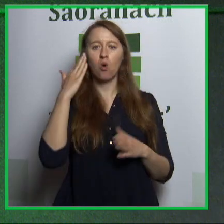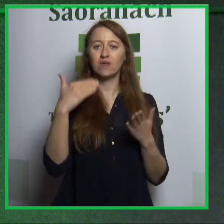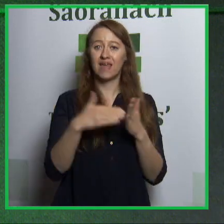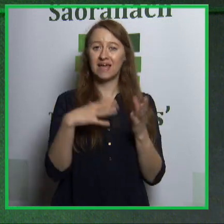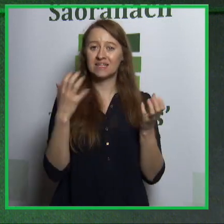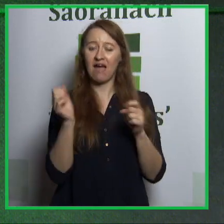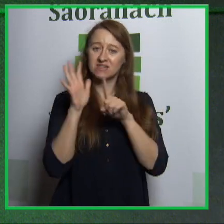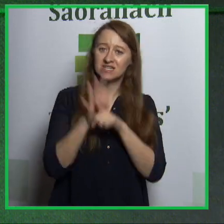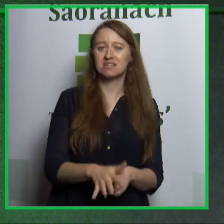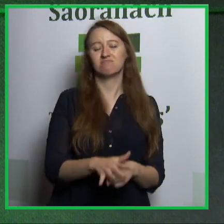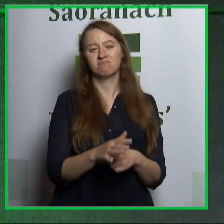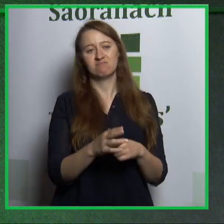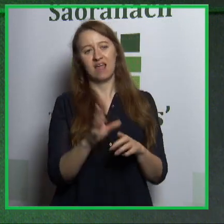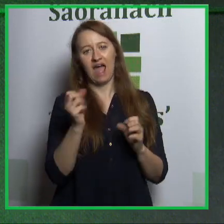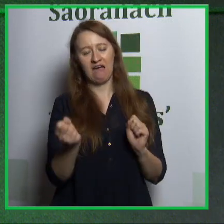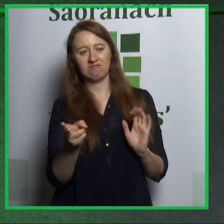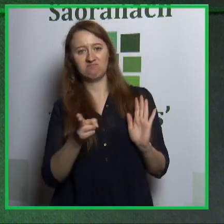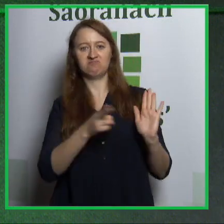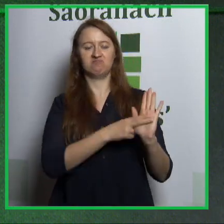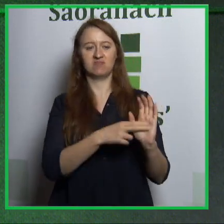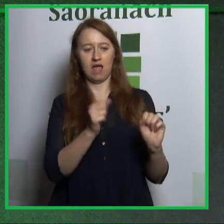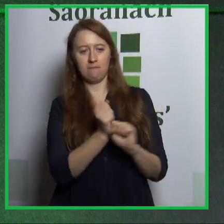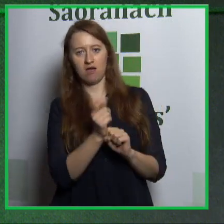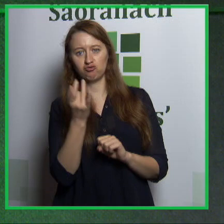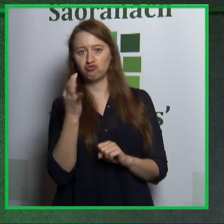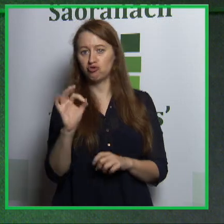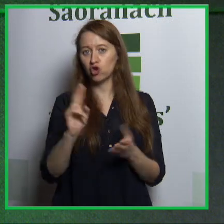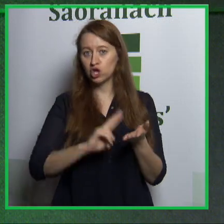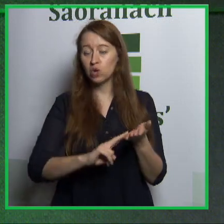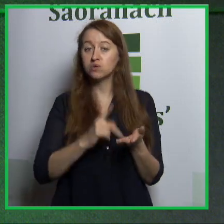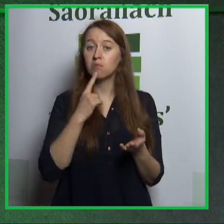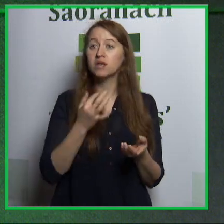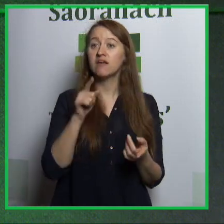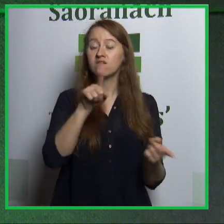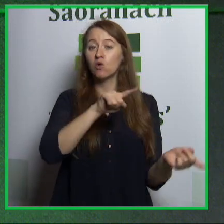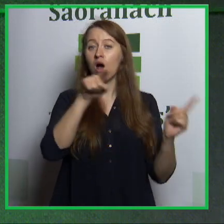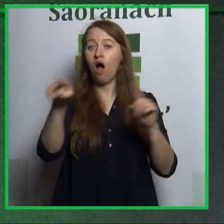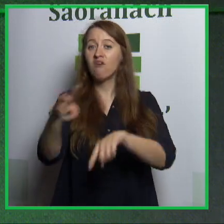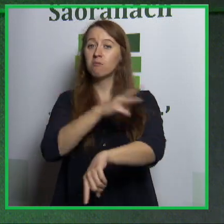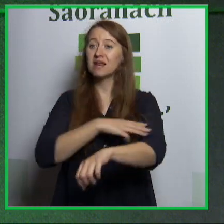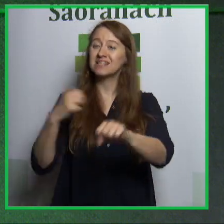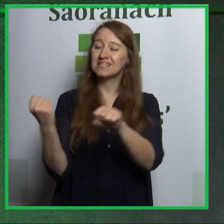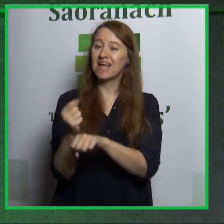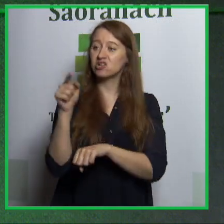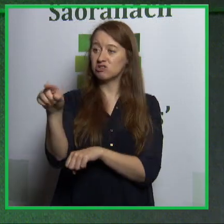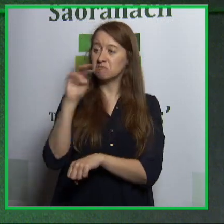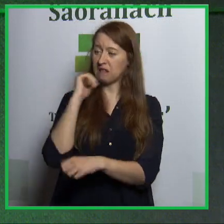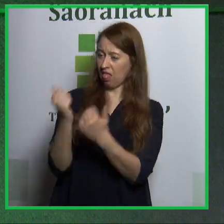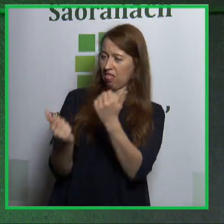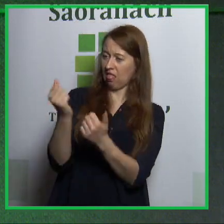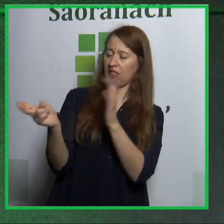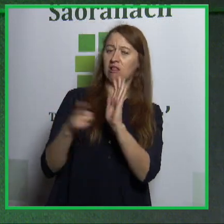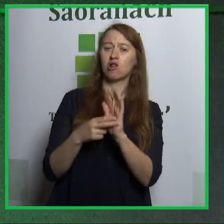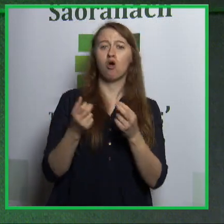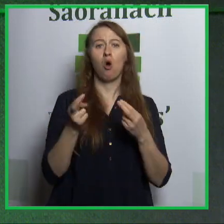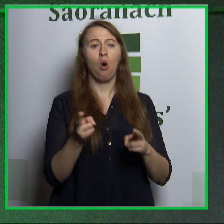drugs, and you carry that stigma, and unfortunately, you know, you go into a police station, you're stigmatised. You go for a job, it's stigmatised. Throughout my whole life, I've